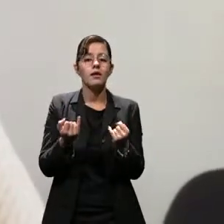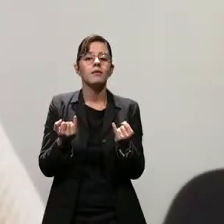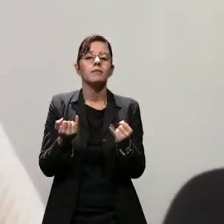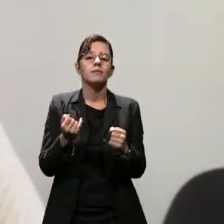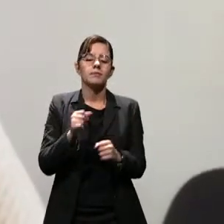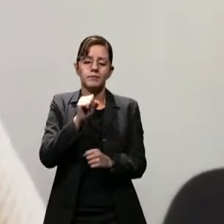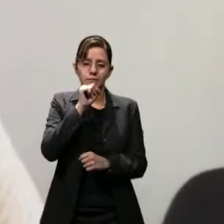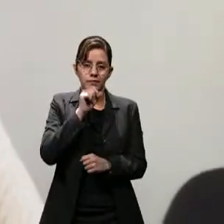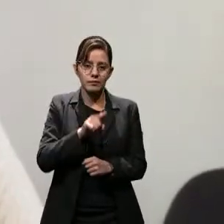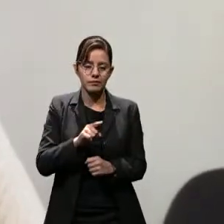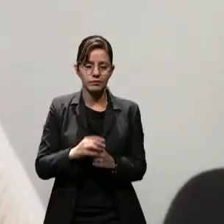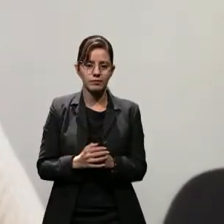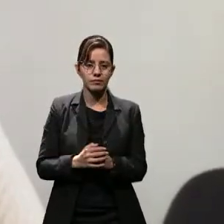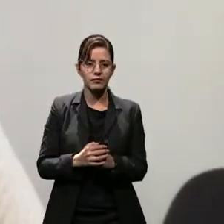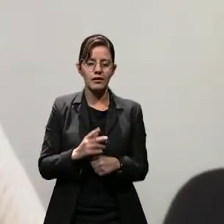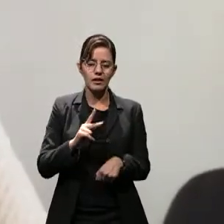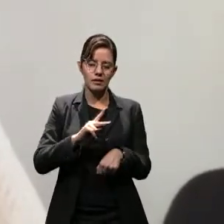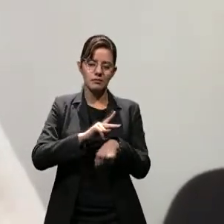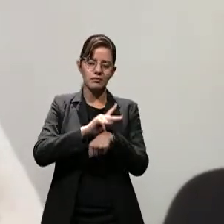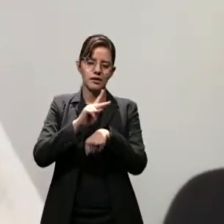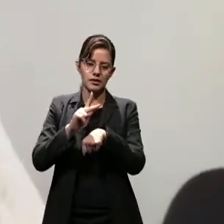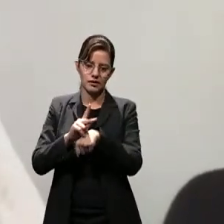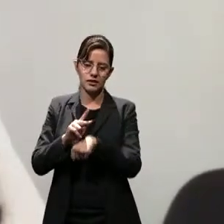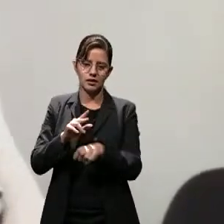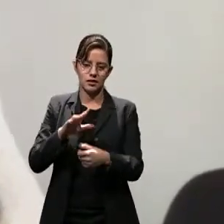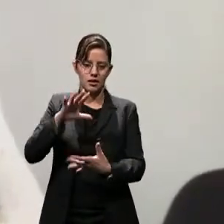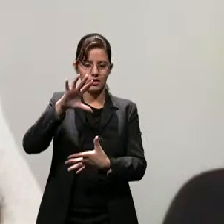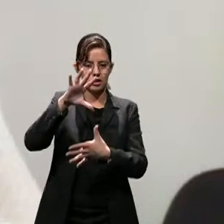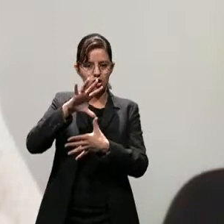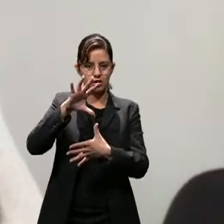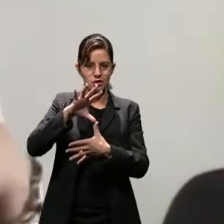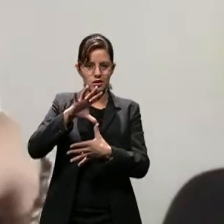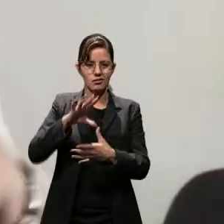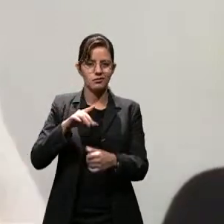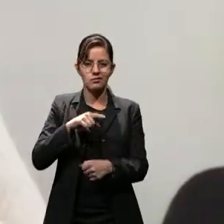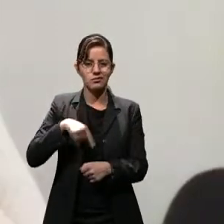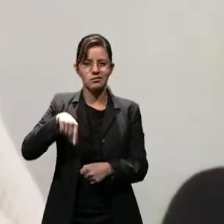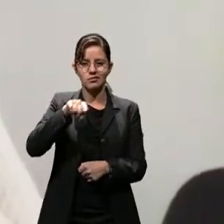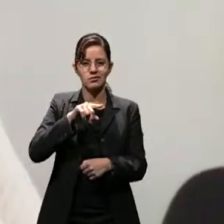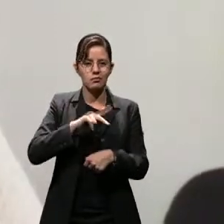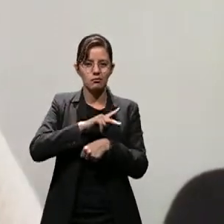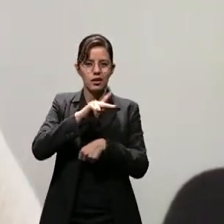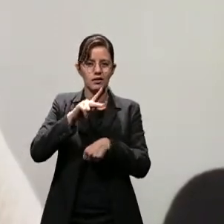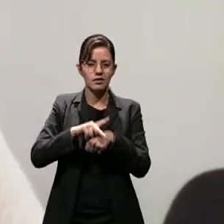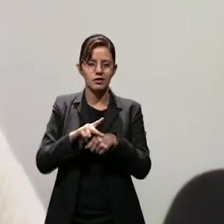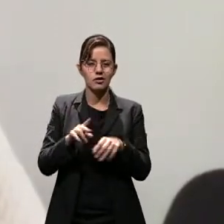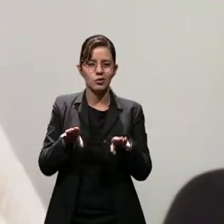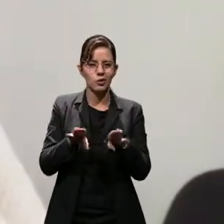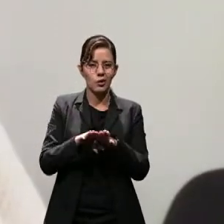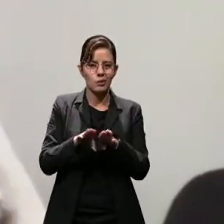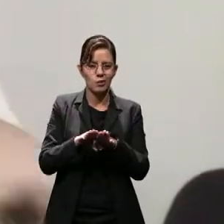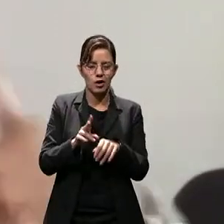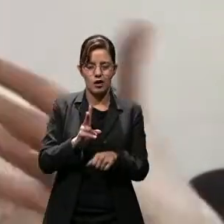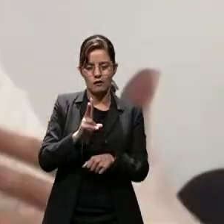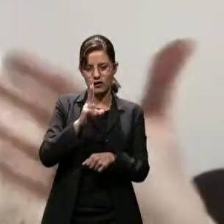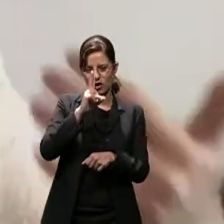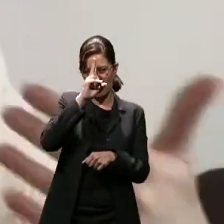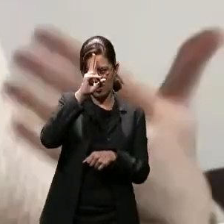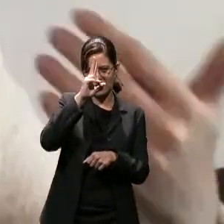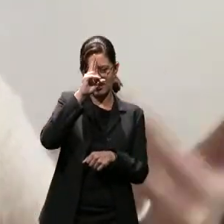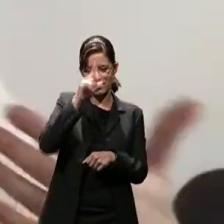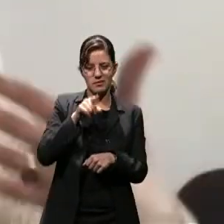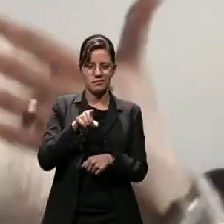have to also be very attentive of the fact that our countries in Latin America are typically